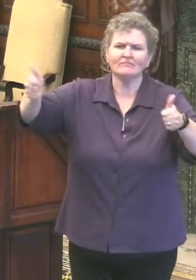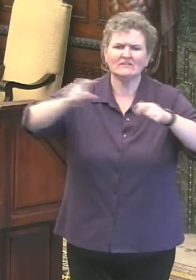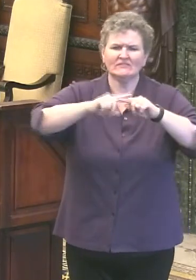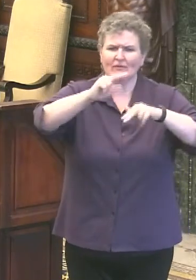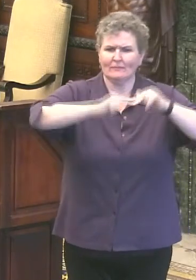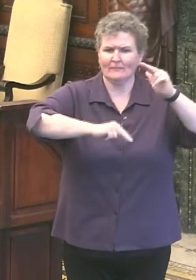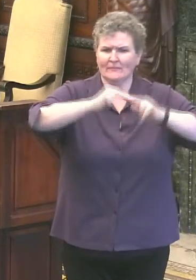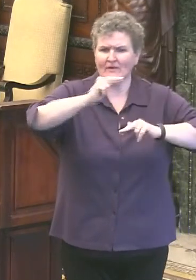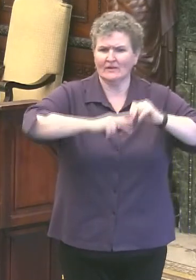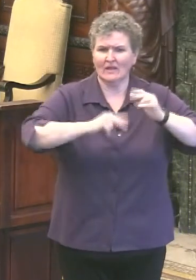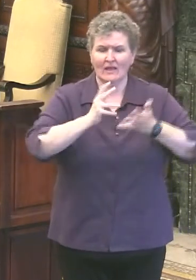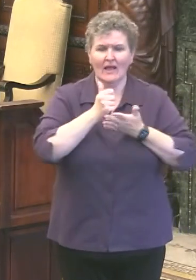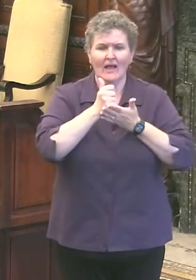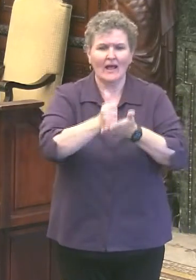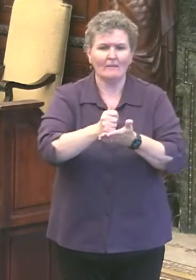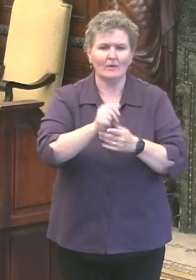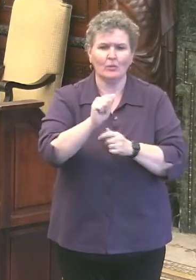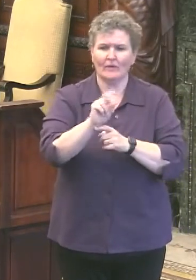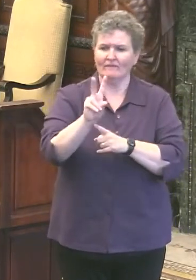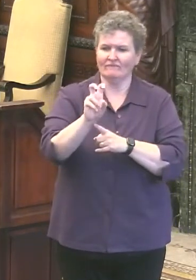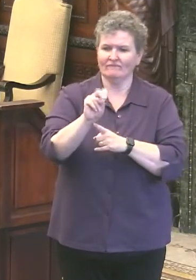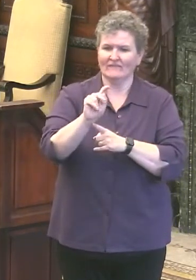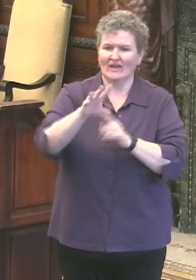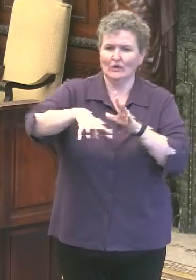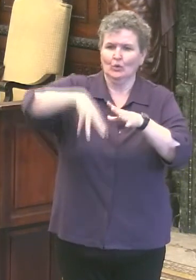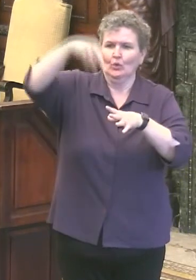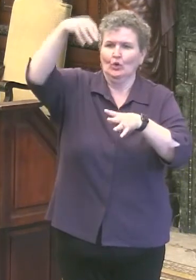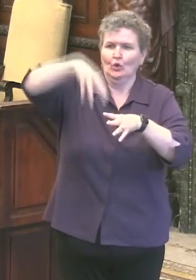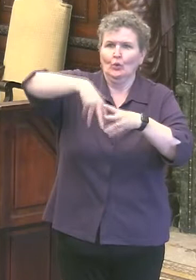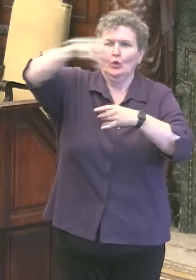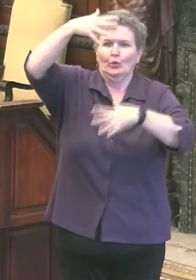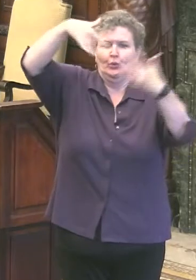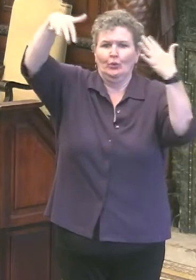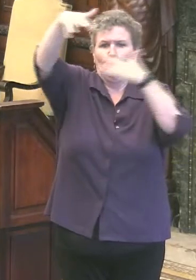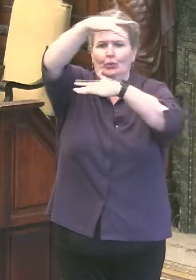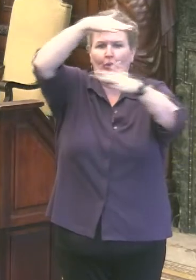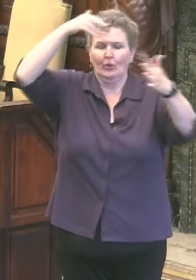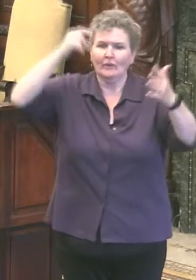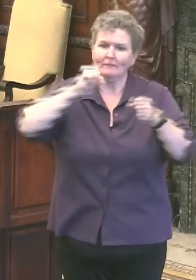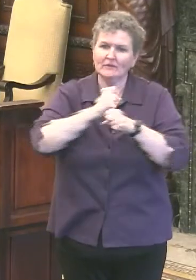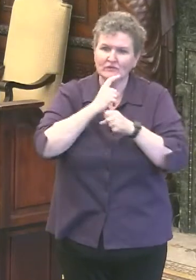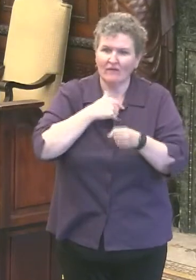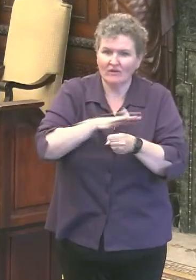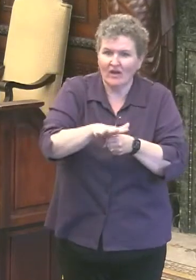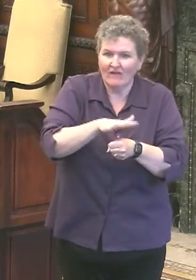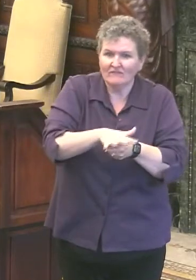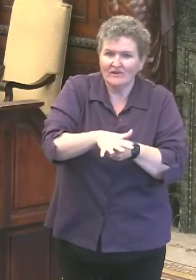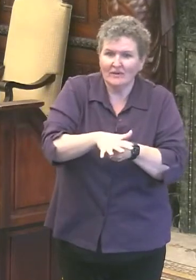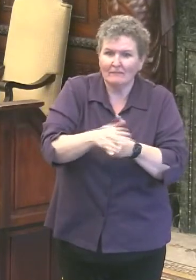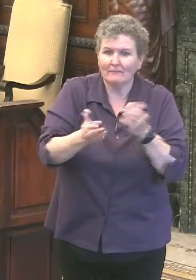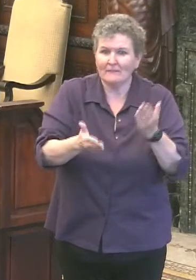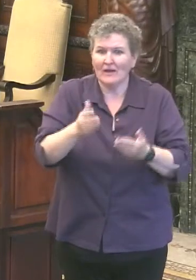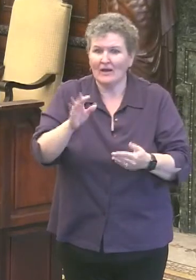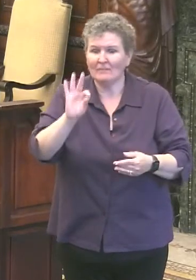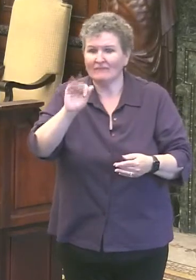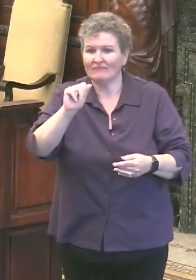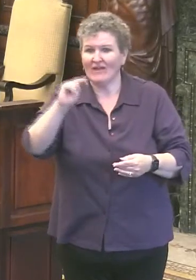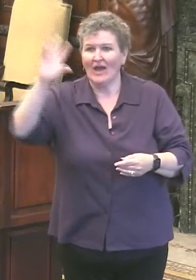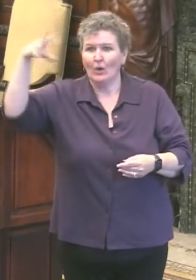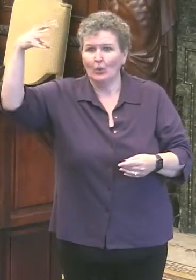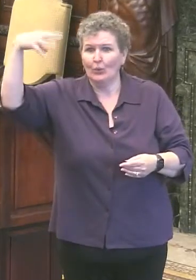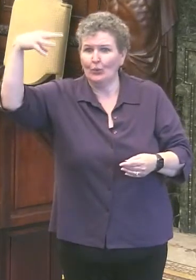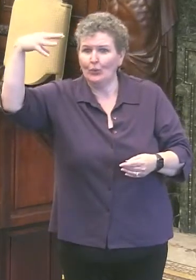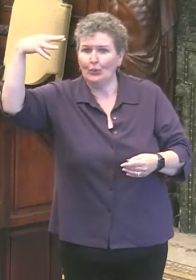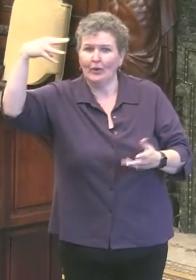create ventilation that would be considered adequate. And in some cases, that may be fans. In other cases, it may be air conditioned if,